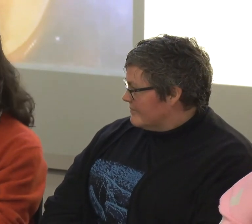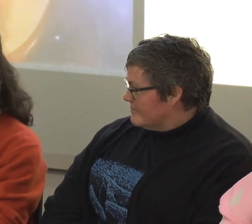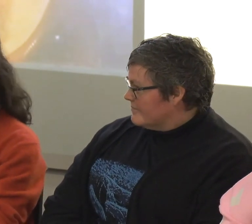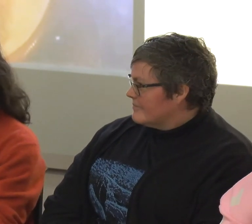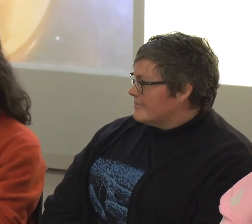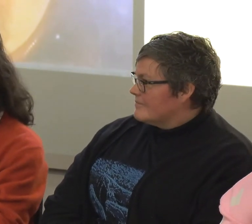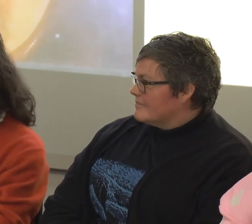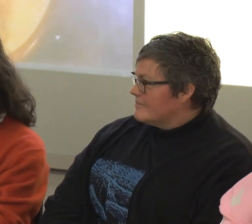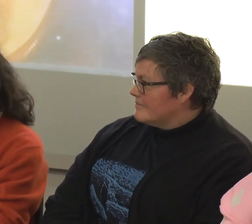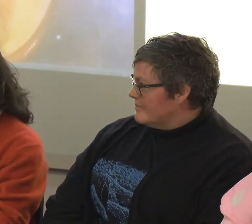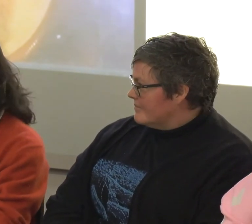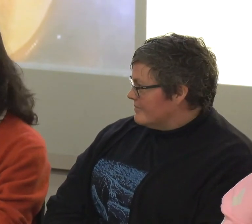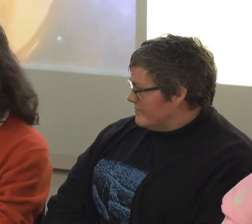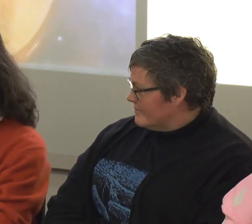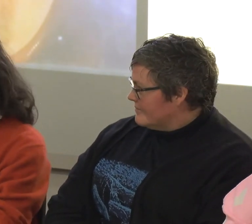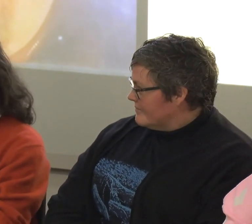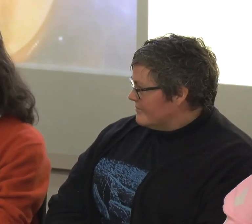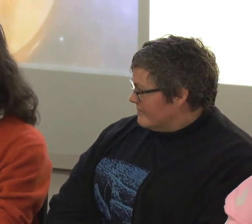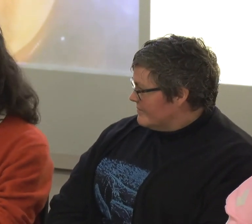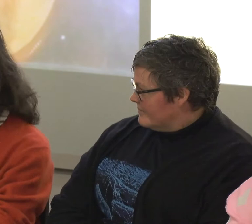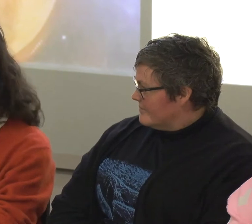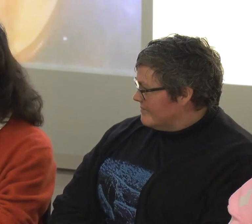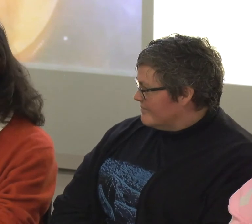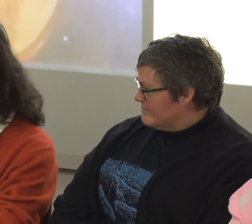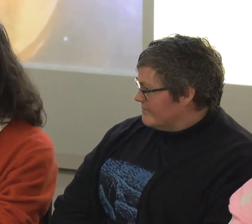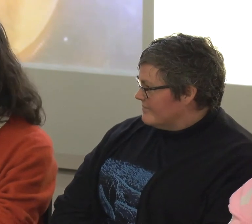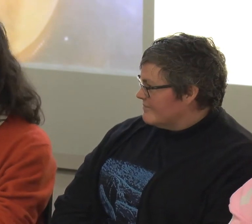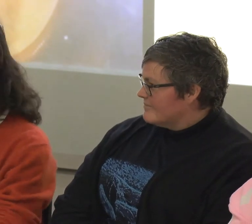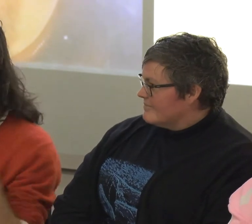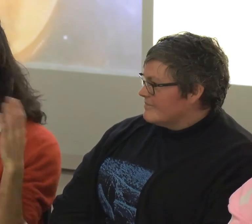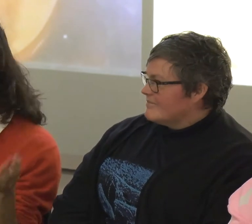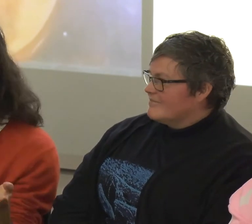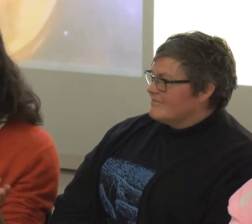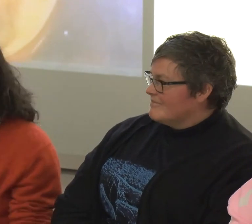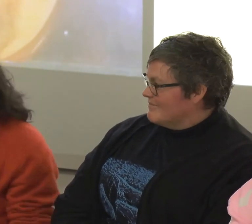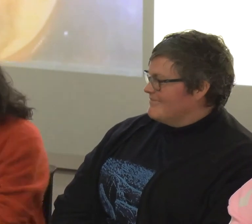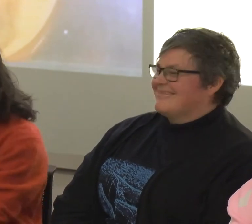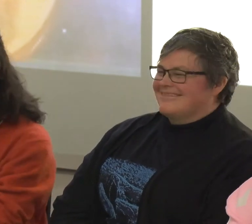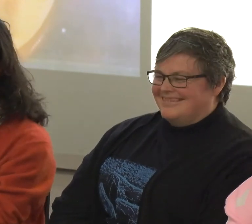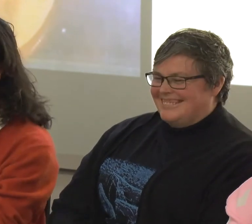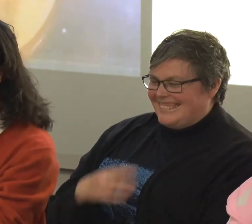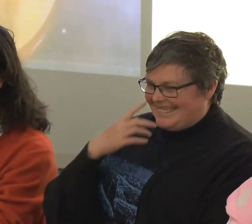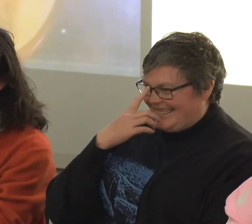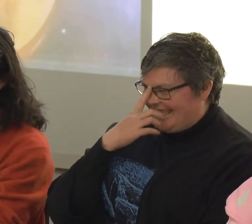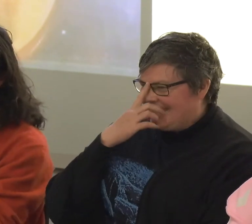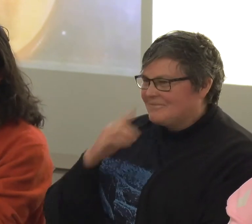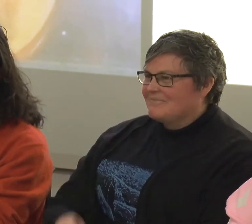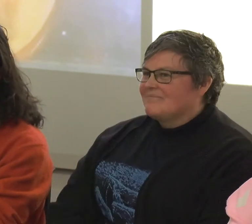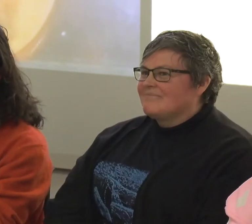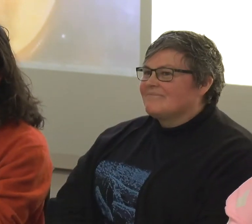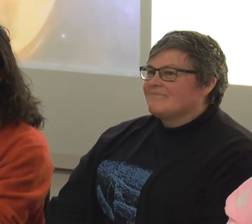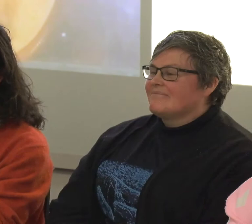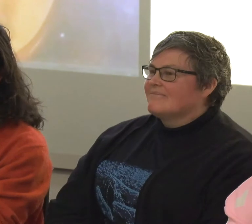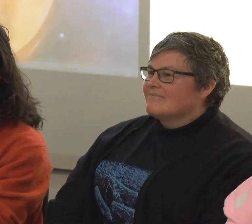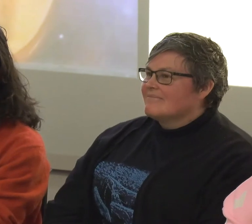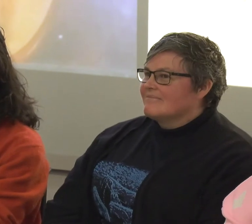what I do is still quite indulgent because I enjoy it a lot, which is why I'm doing it. But I always just kind of view